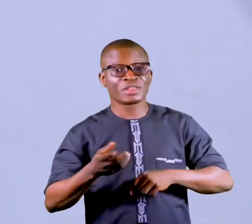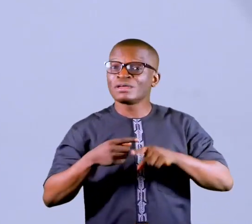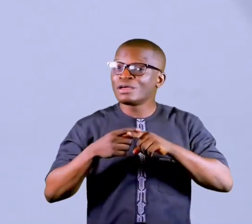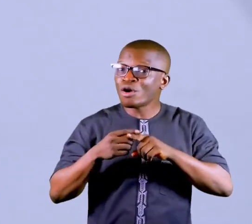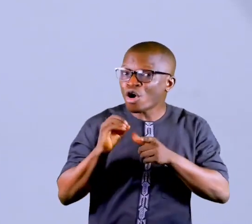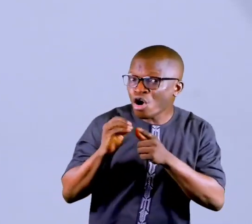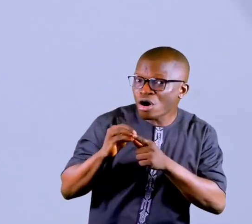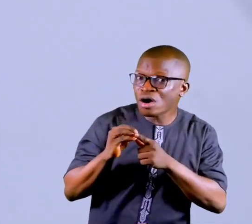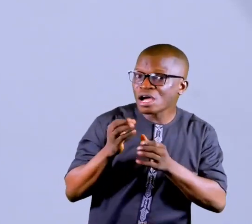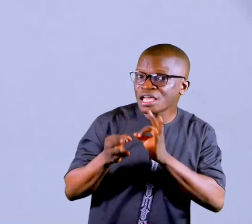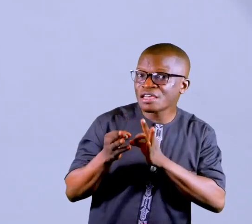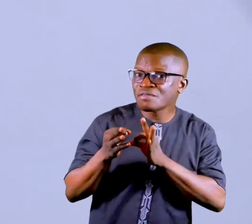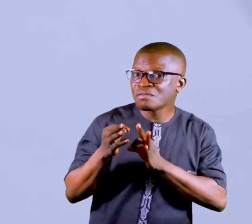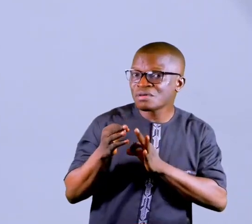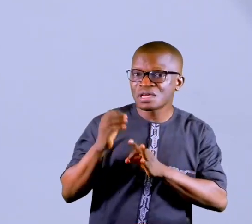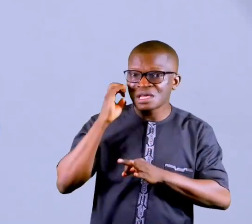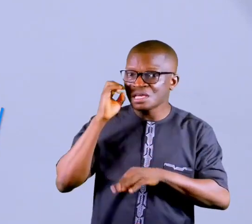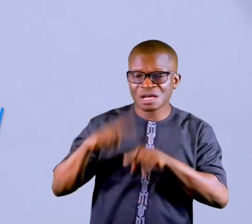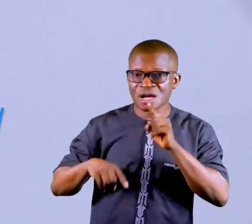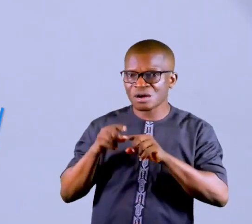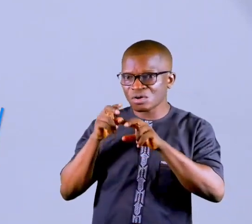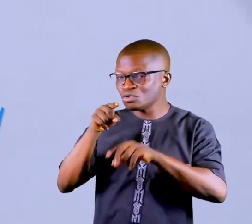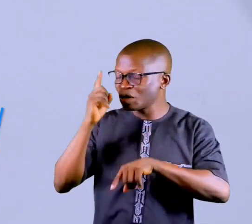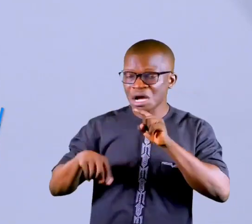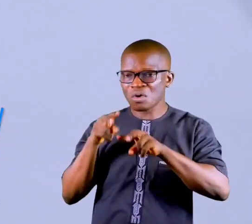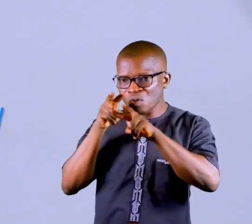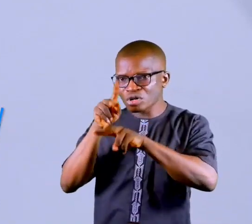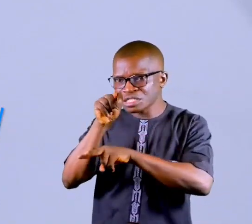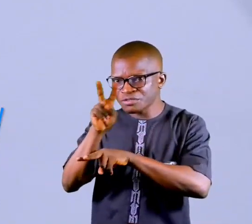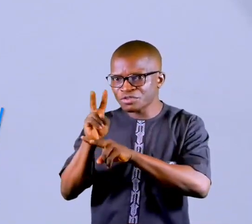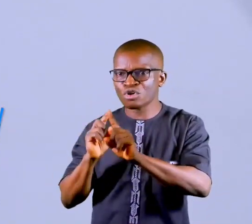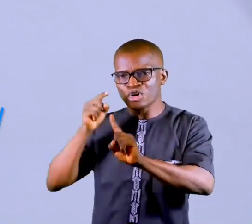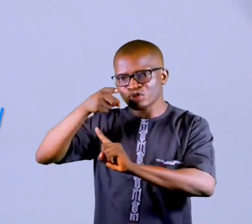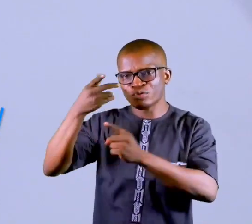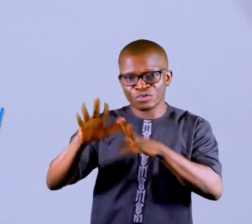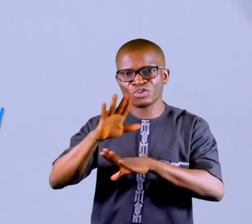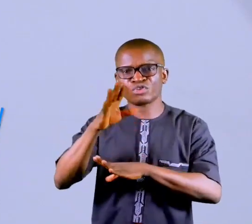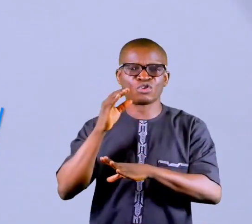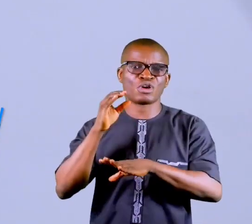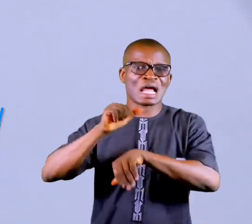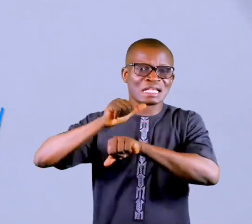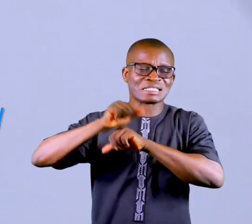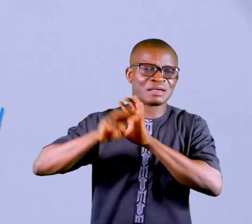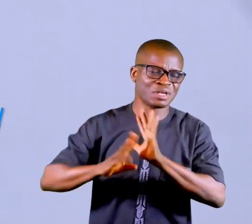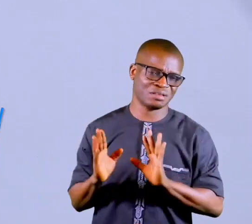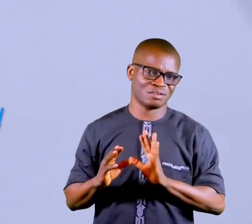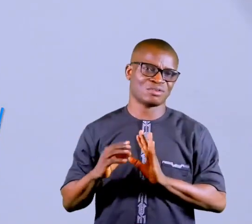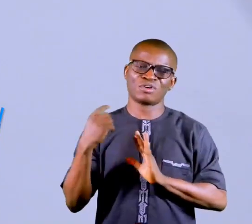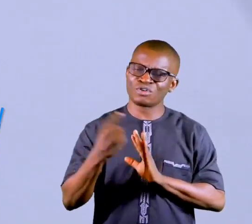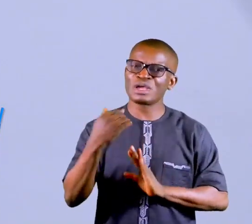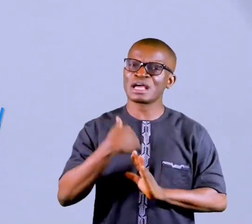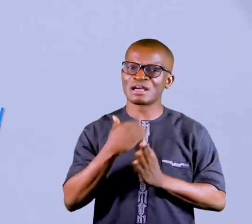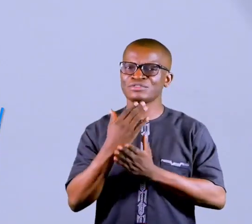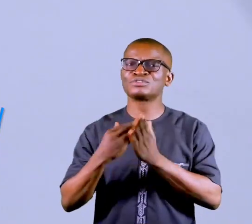or if you can't watch television until you've completed your homework. This is what you should do. But the point is that